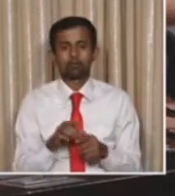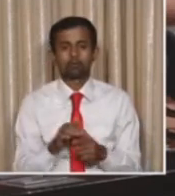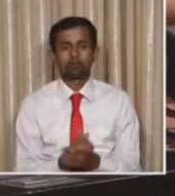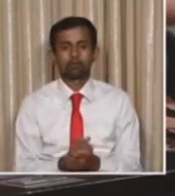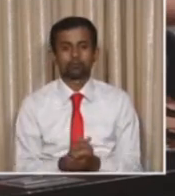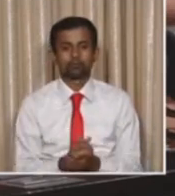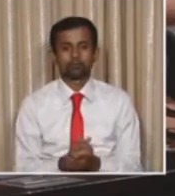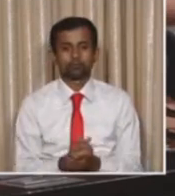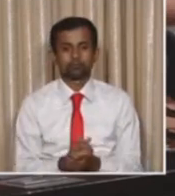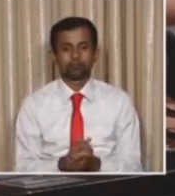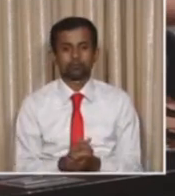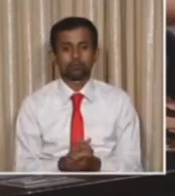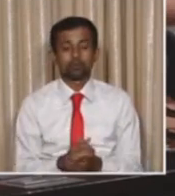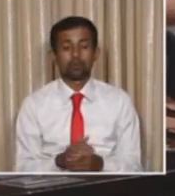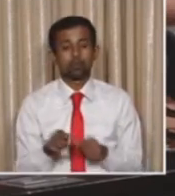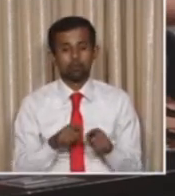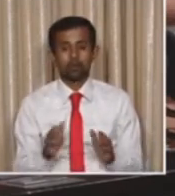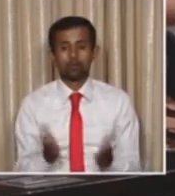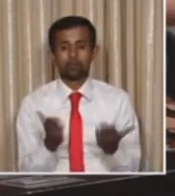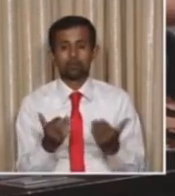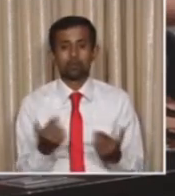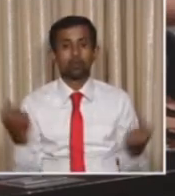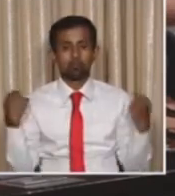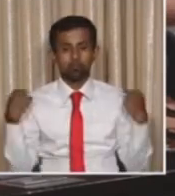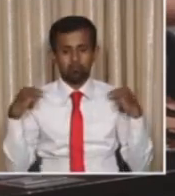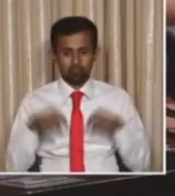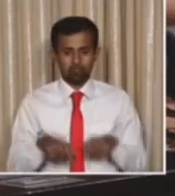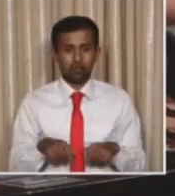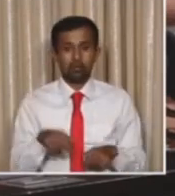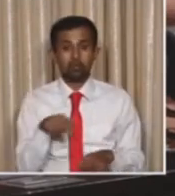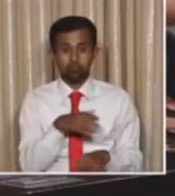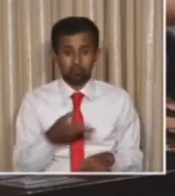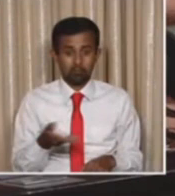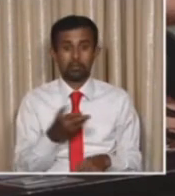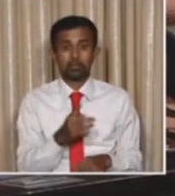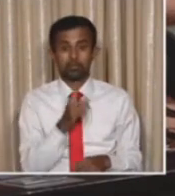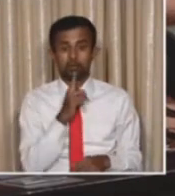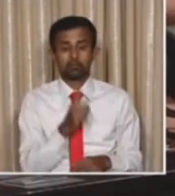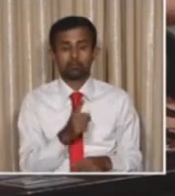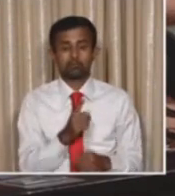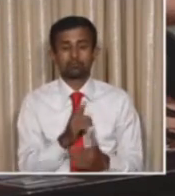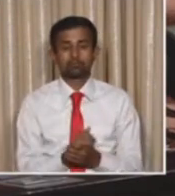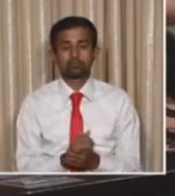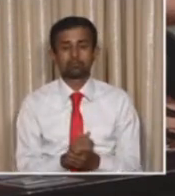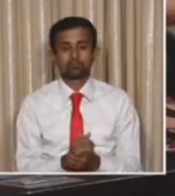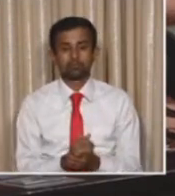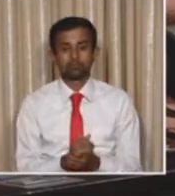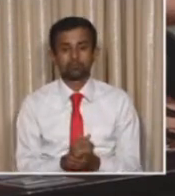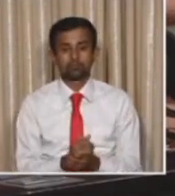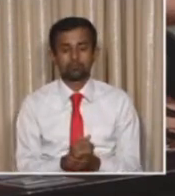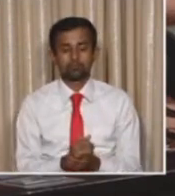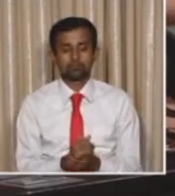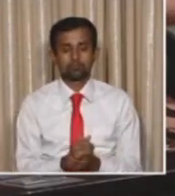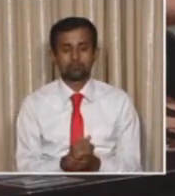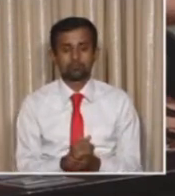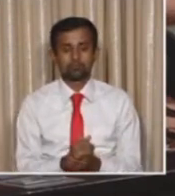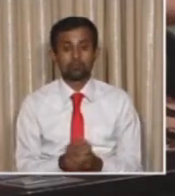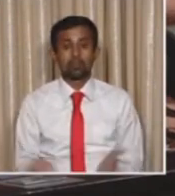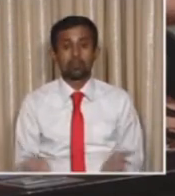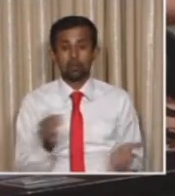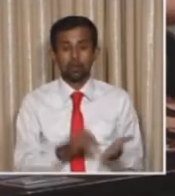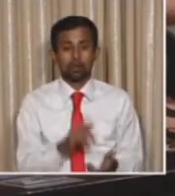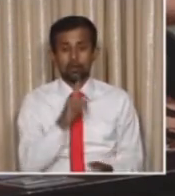and you make a speech saying, do you want to repeat the last 75 years of mistakes? You will repeat